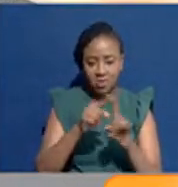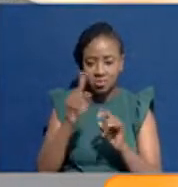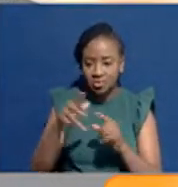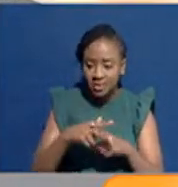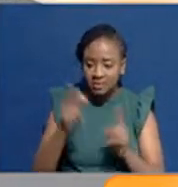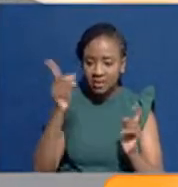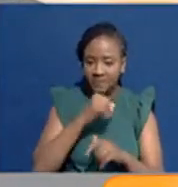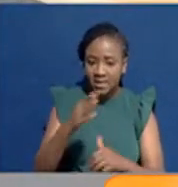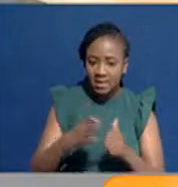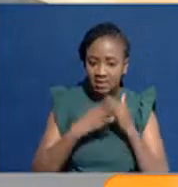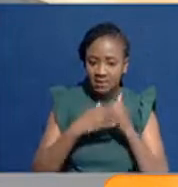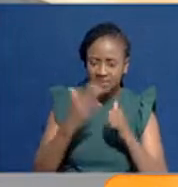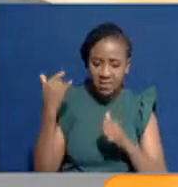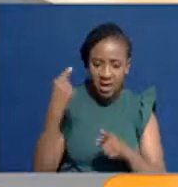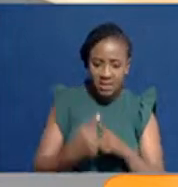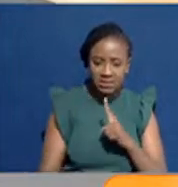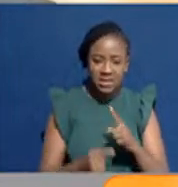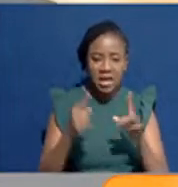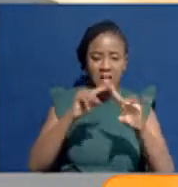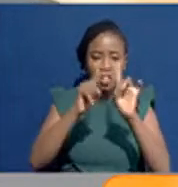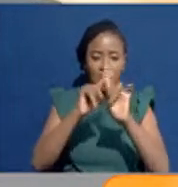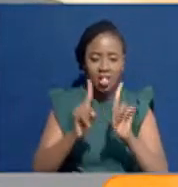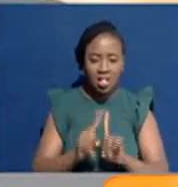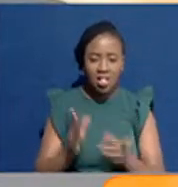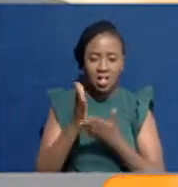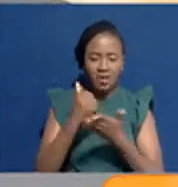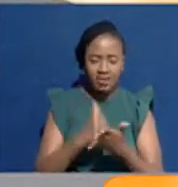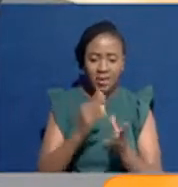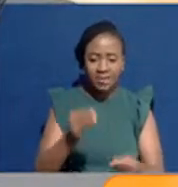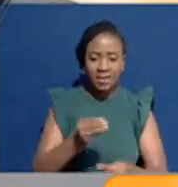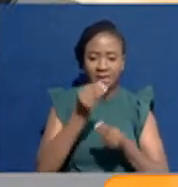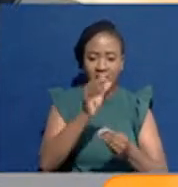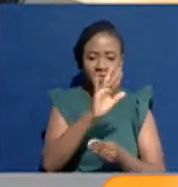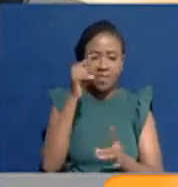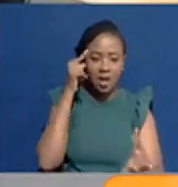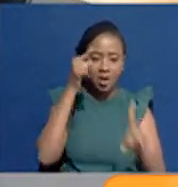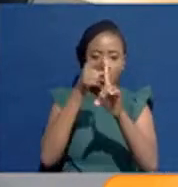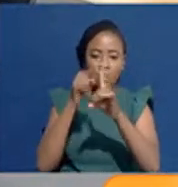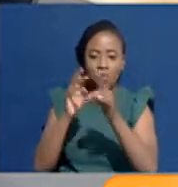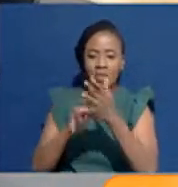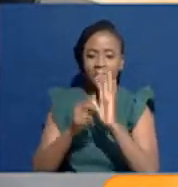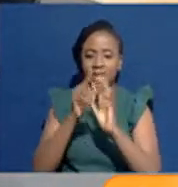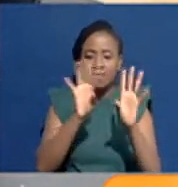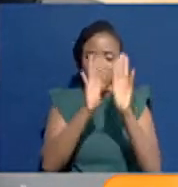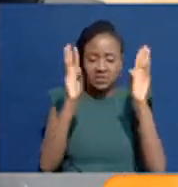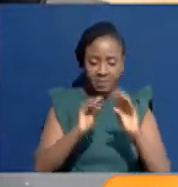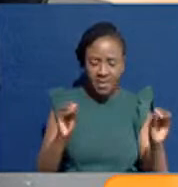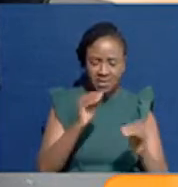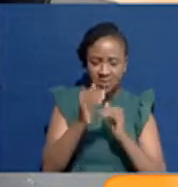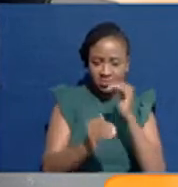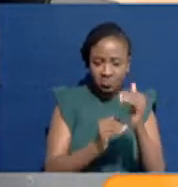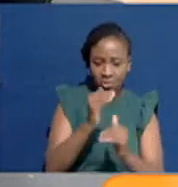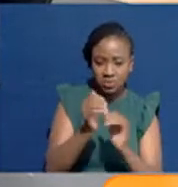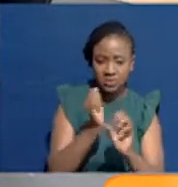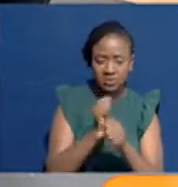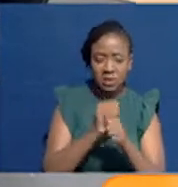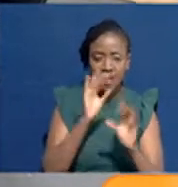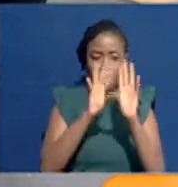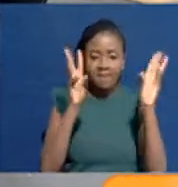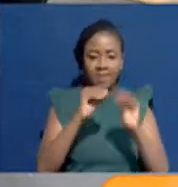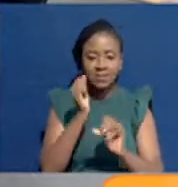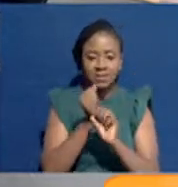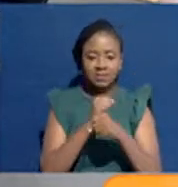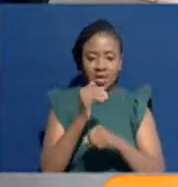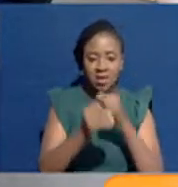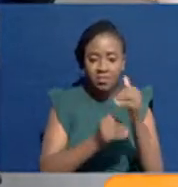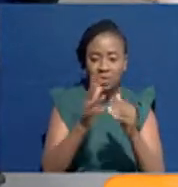year, where the different departments were giving their wish lists. Mm. So it started, the budget making process starts in September